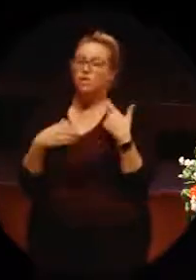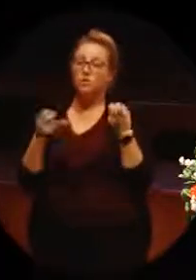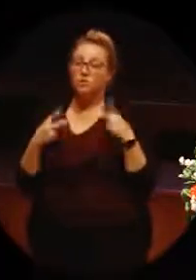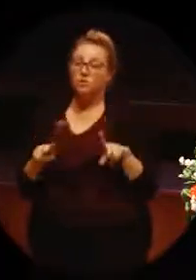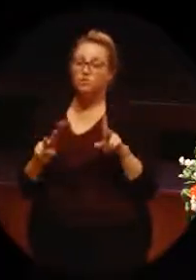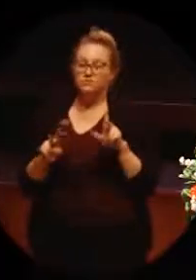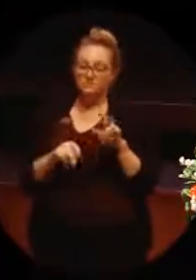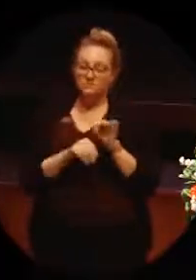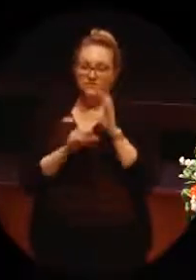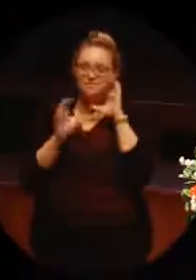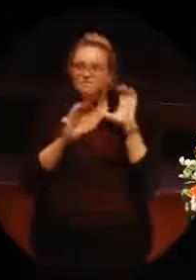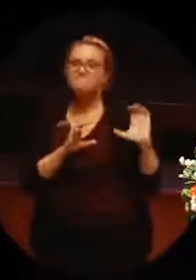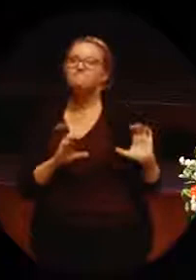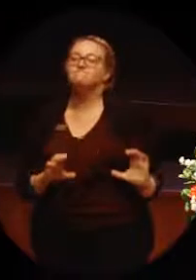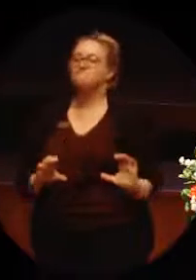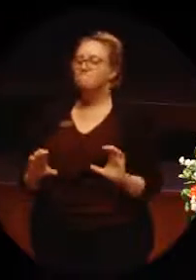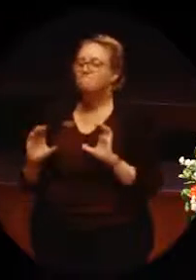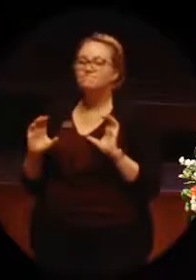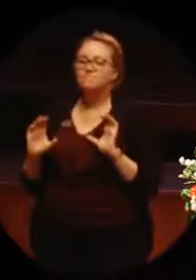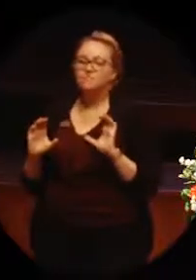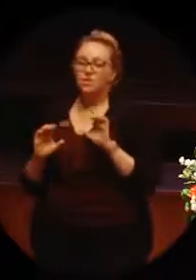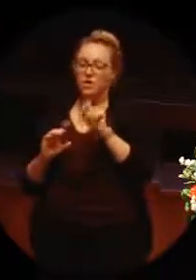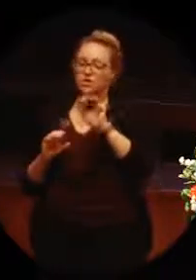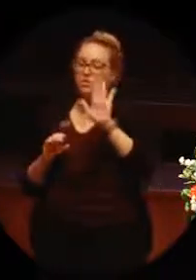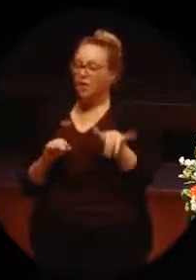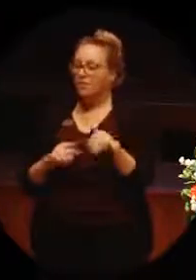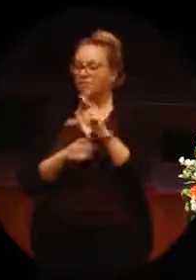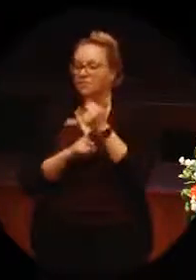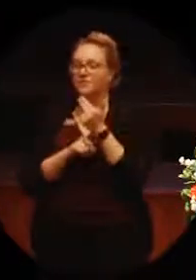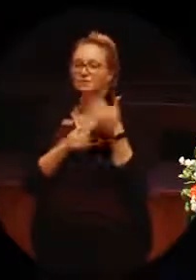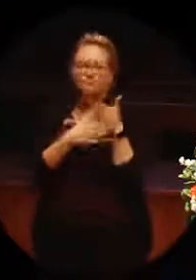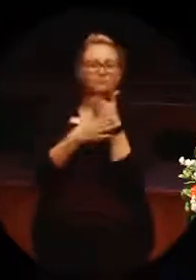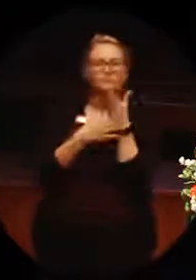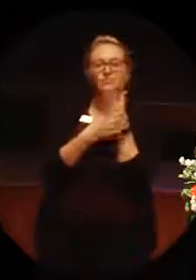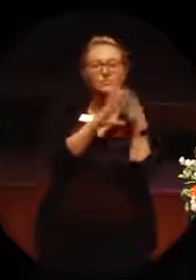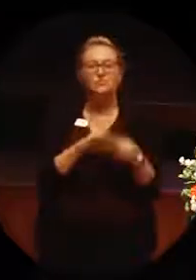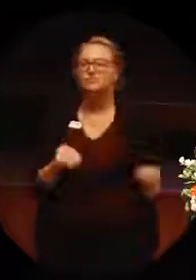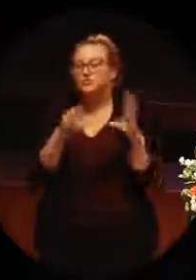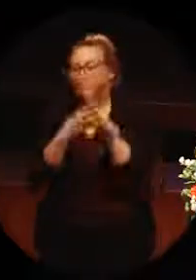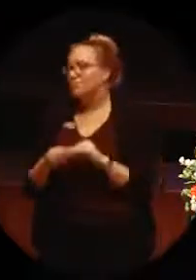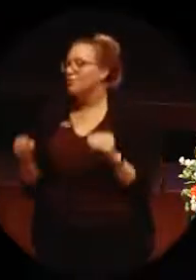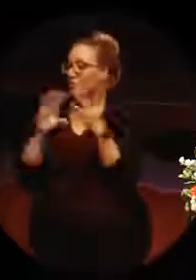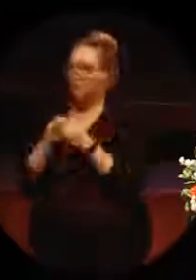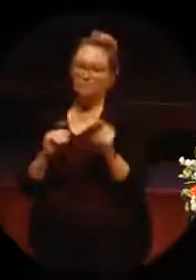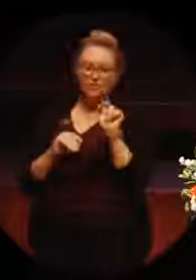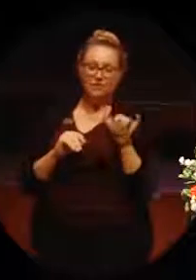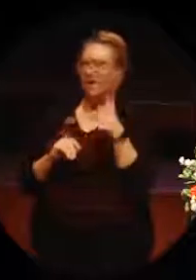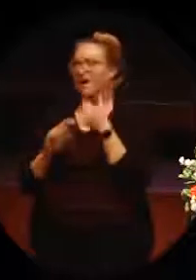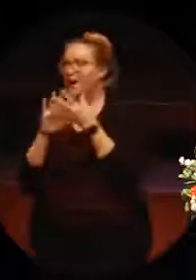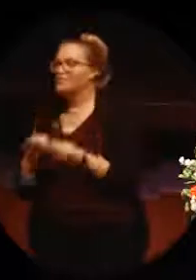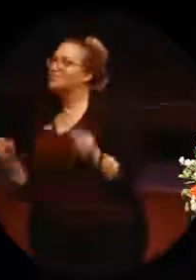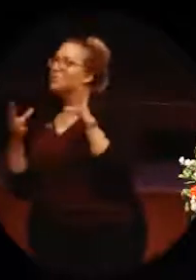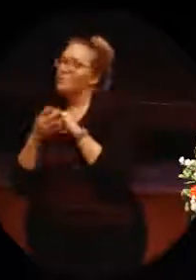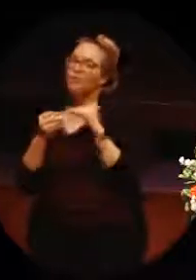opportunity to stay up late that night in the lobby at the hotel. They'd tell stories about Ty, and they'd ask me to tell a story about Ty,